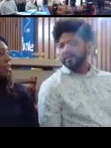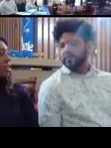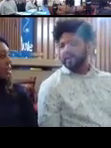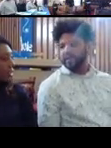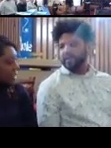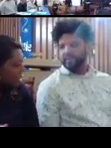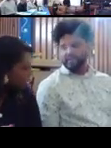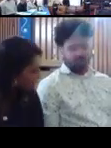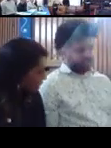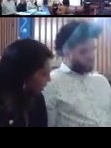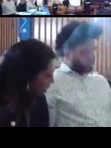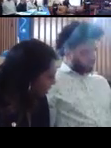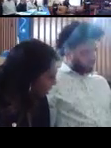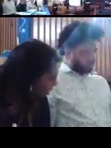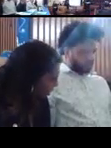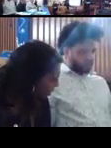Thank you.